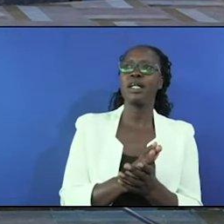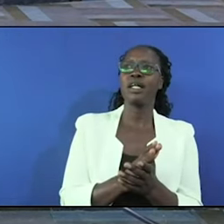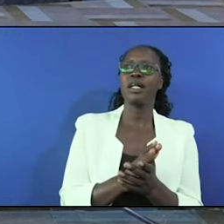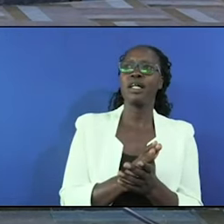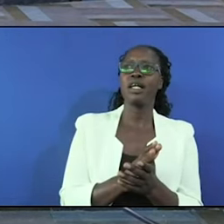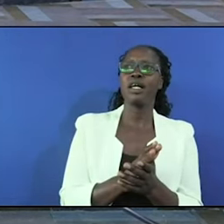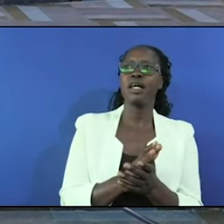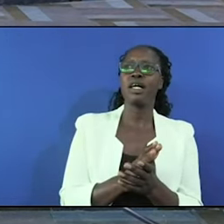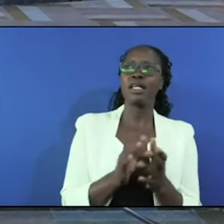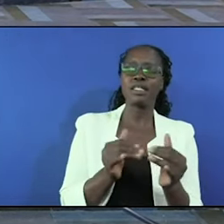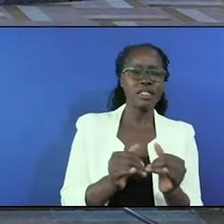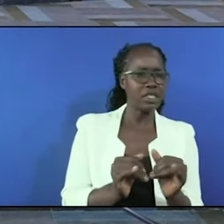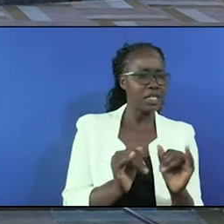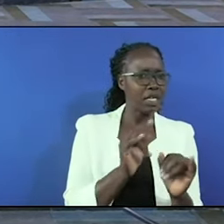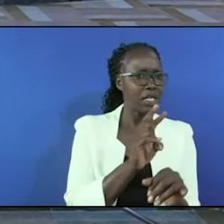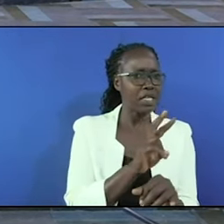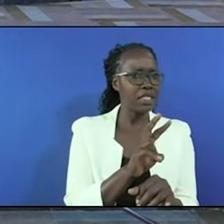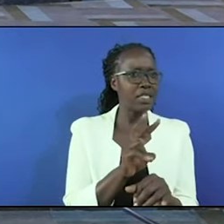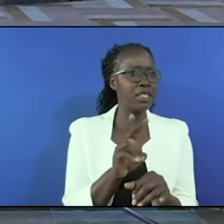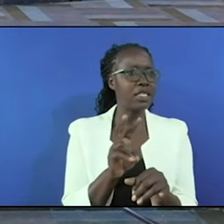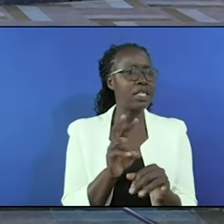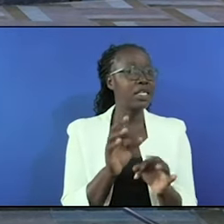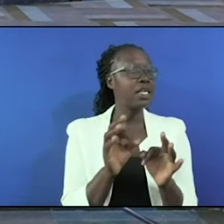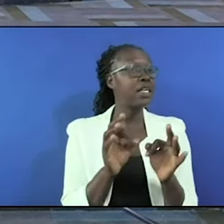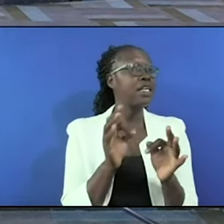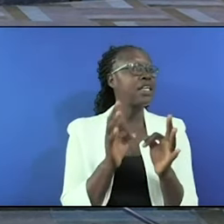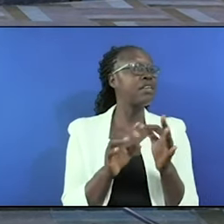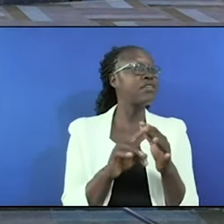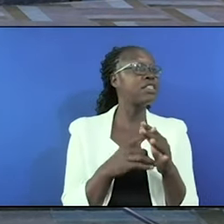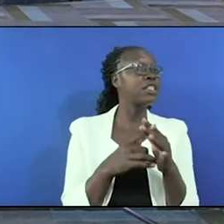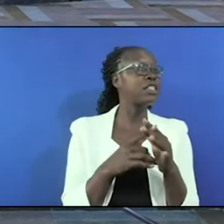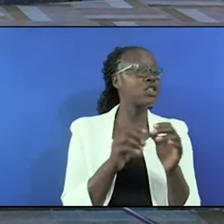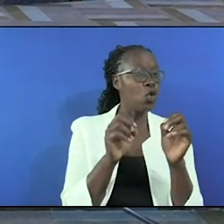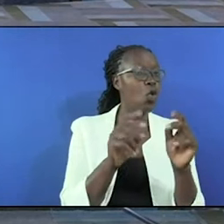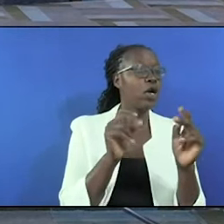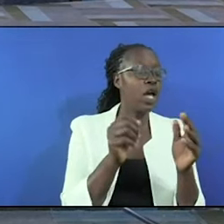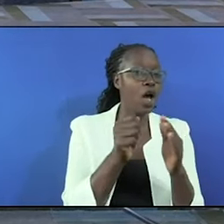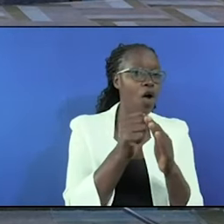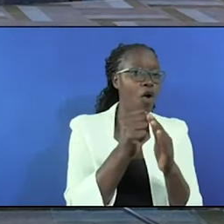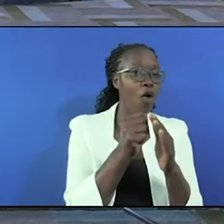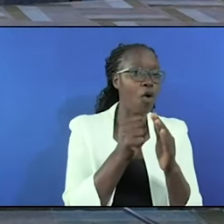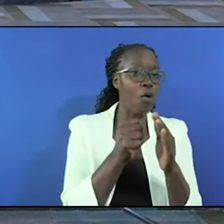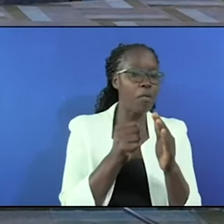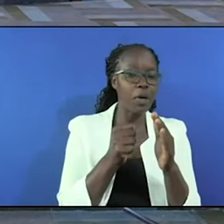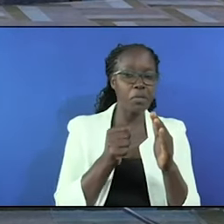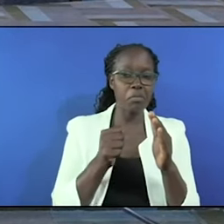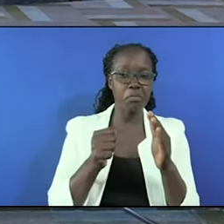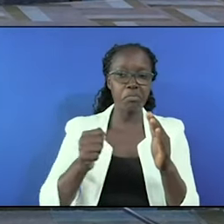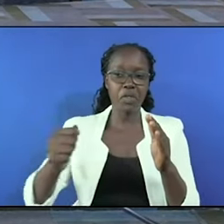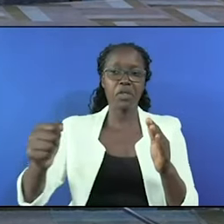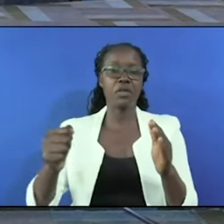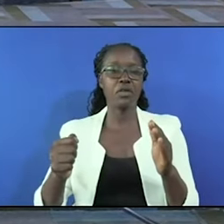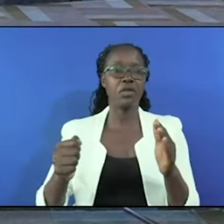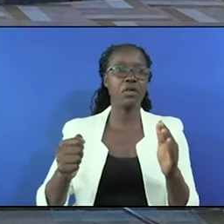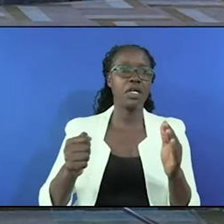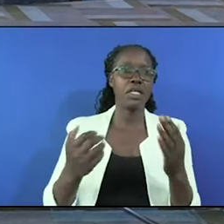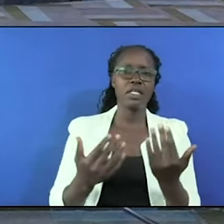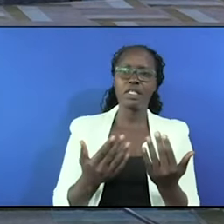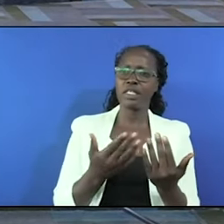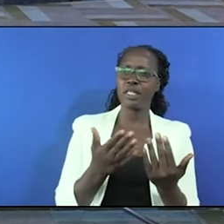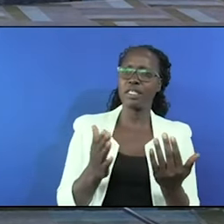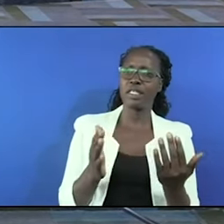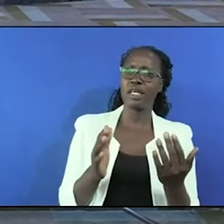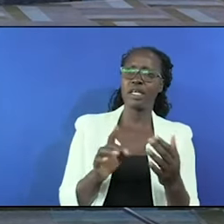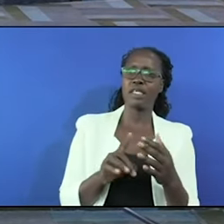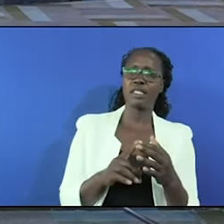said, can I try and see if it starts?" So I opened the door, and then the key was there. I started it, and then